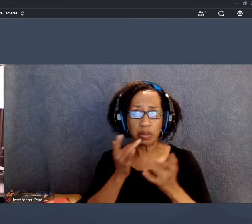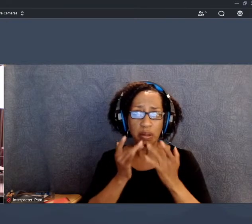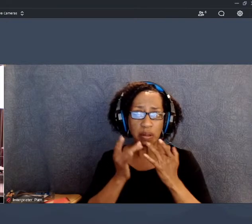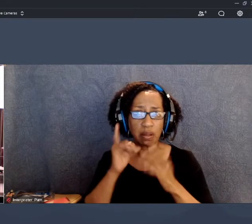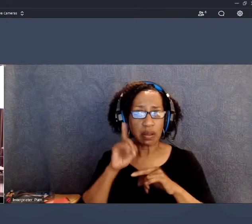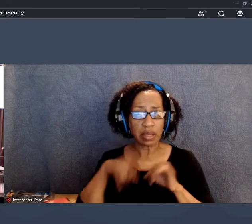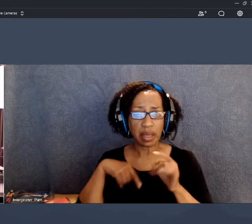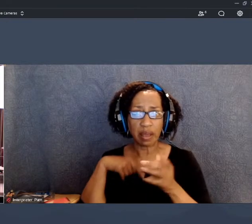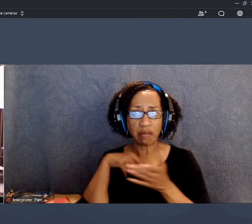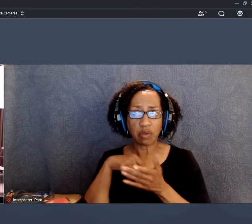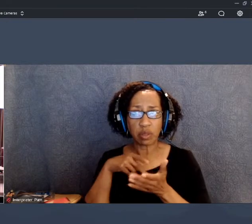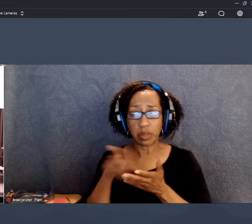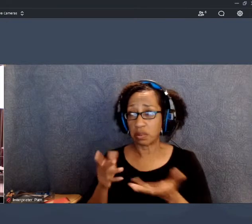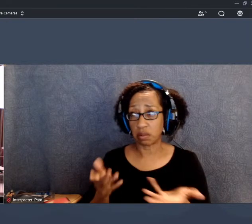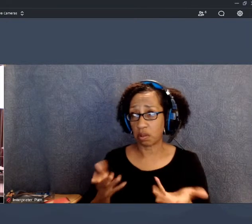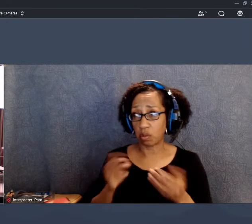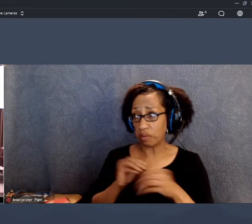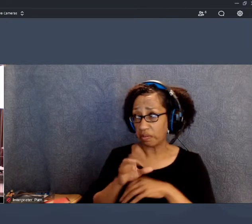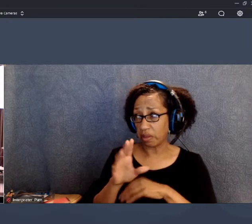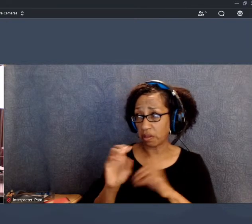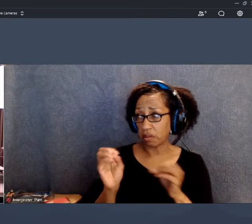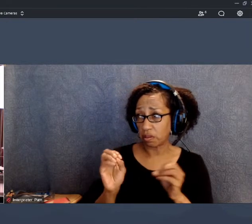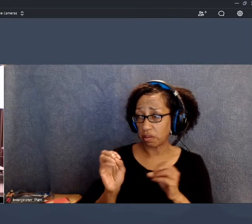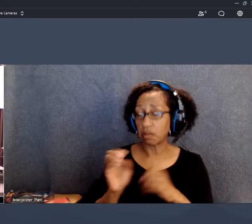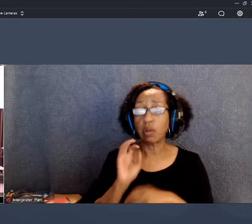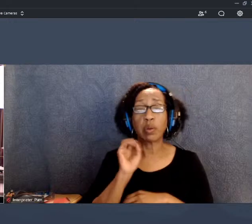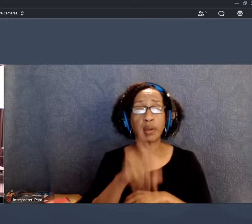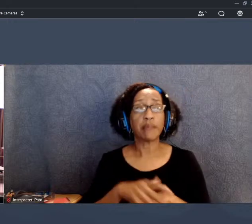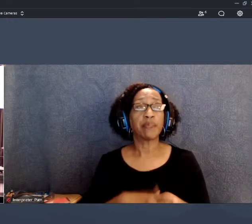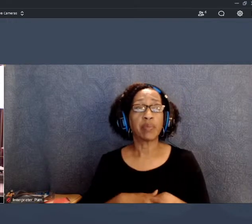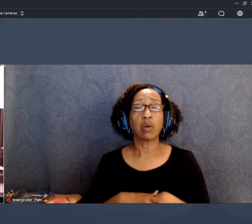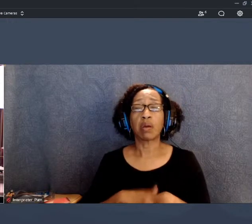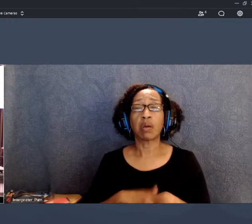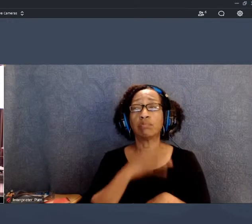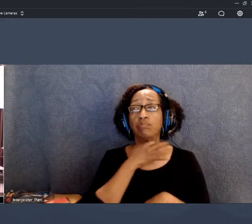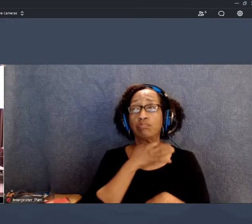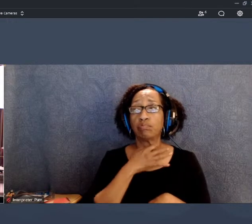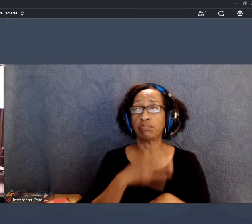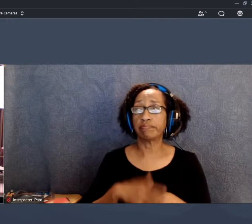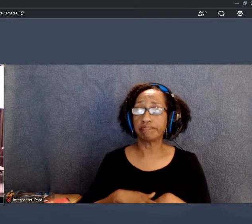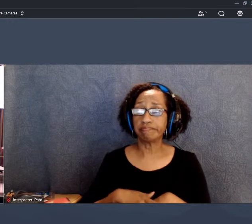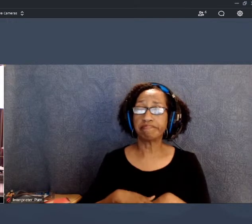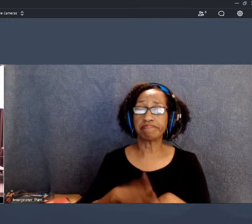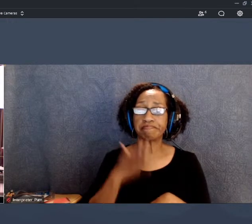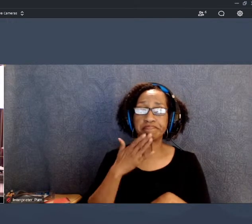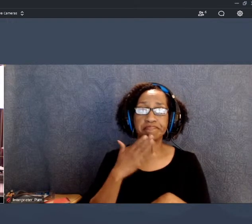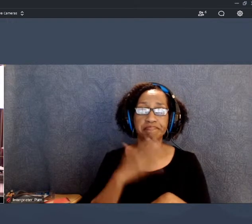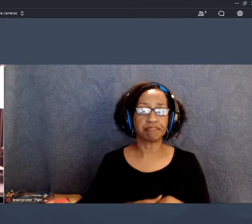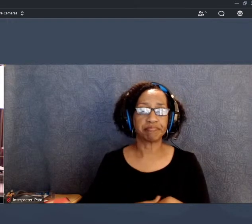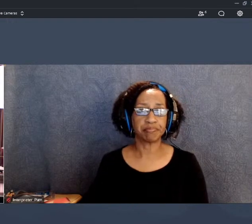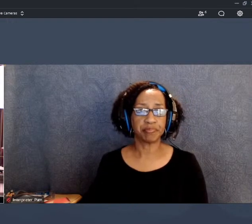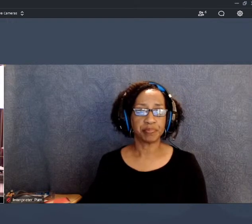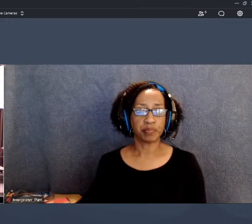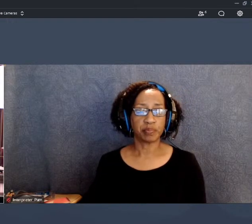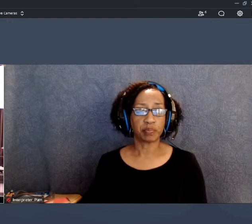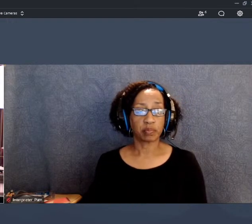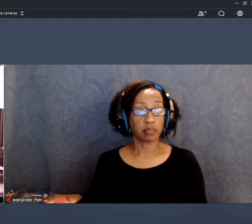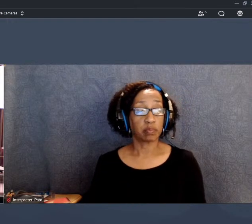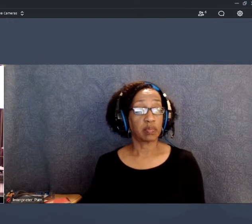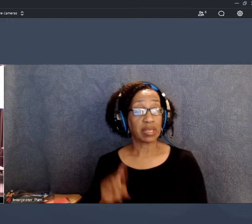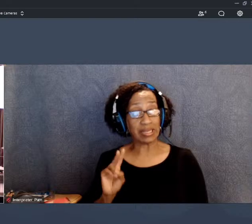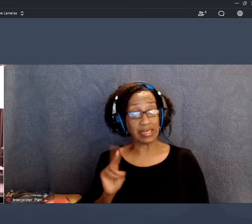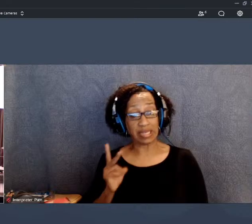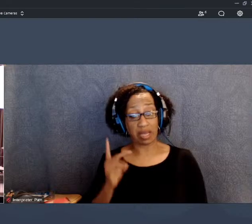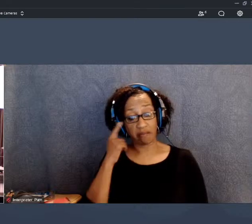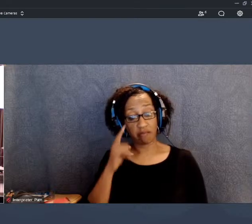not affect anything. Okay. That's all I want to know. I know how much. Do we have a second for this friendly